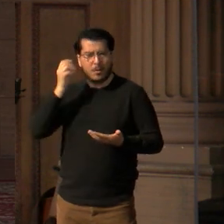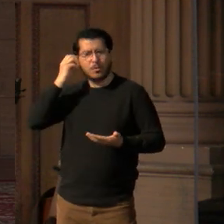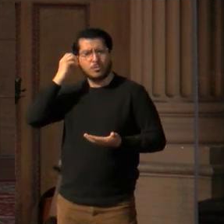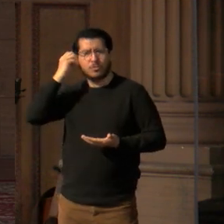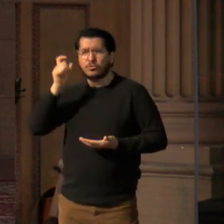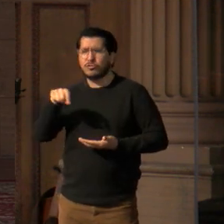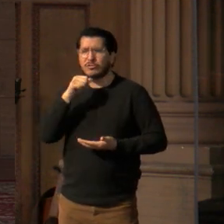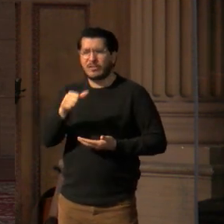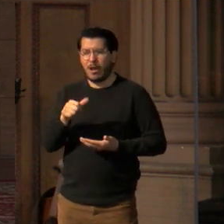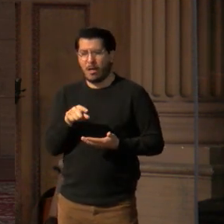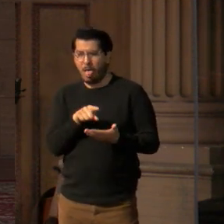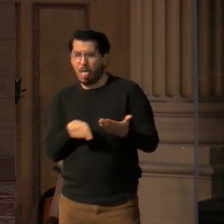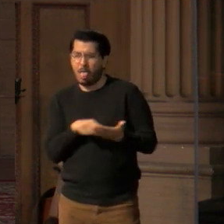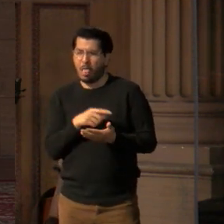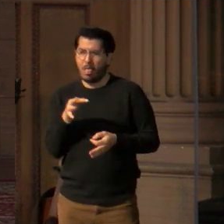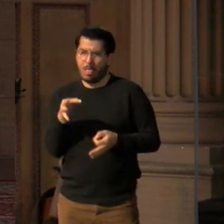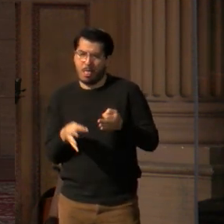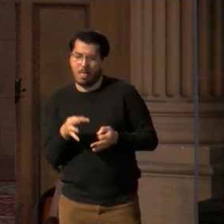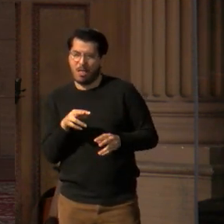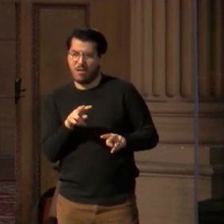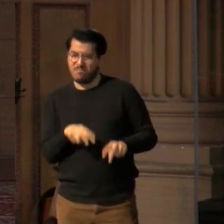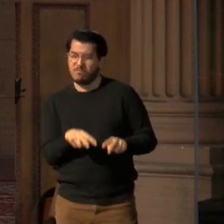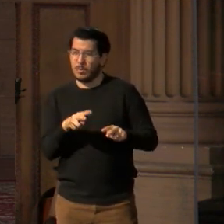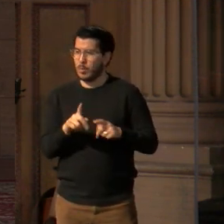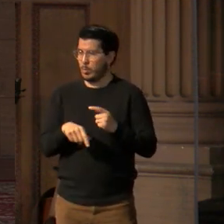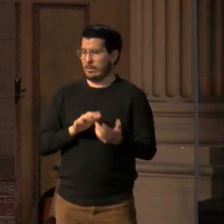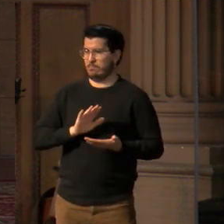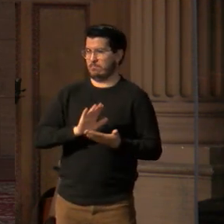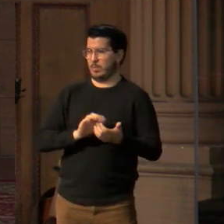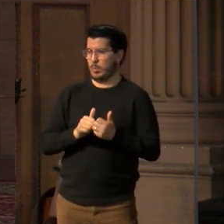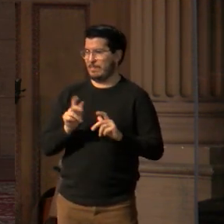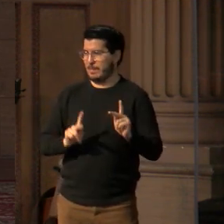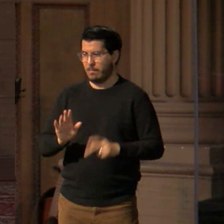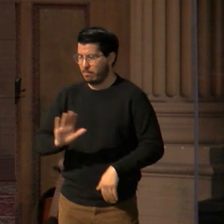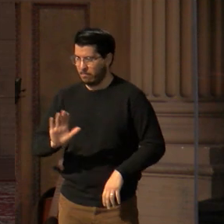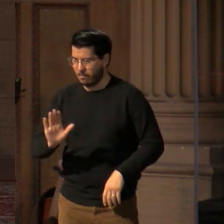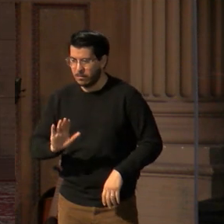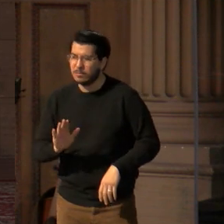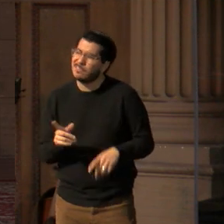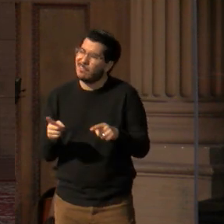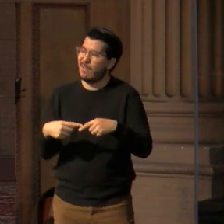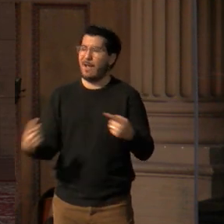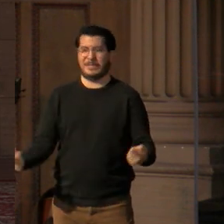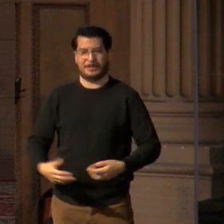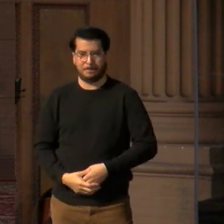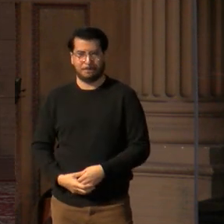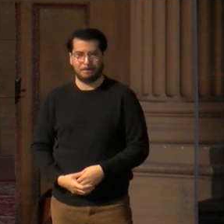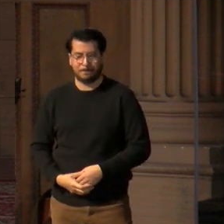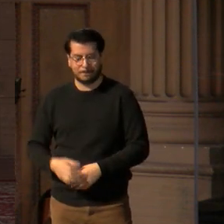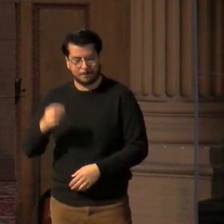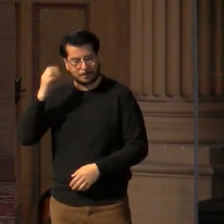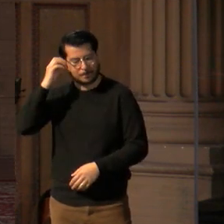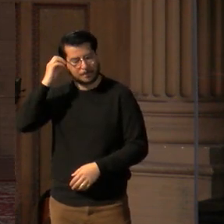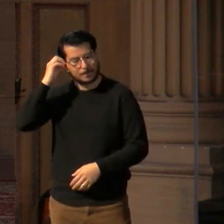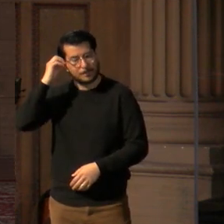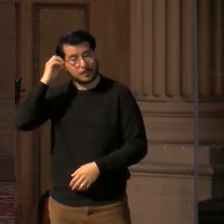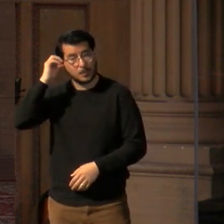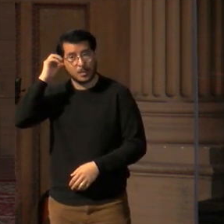judgmental and critical spirit as we approach other people. It should actually be the opposite. We should be people who are